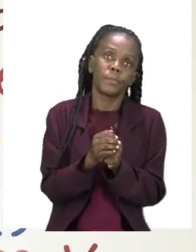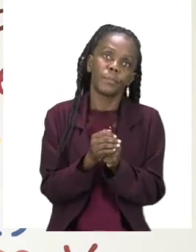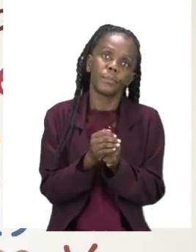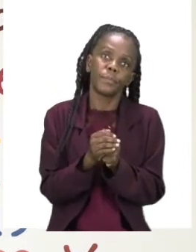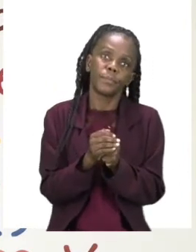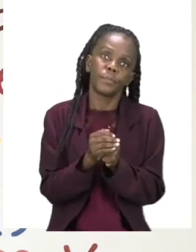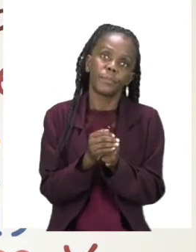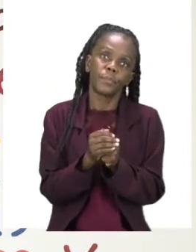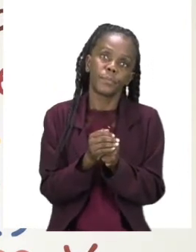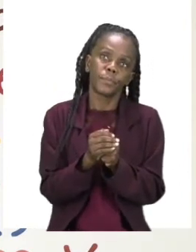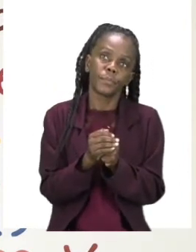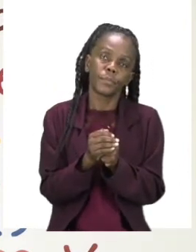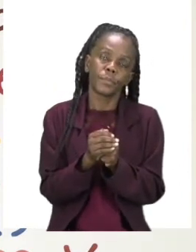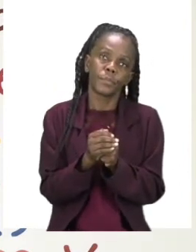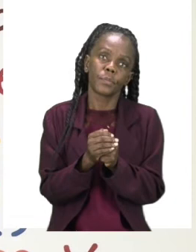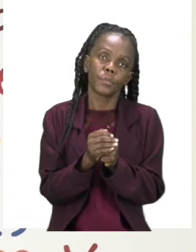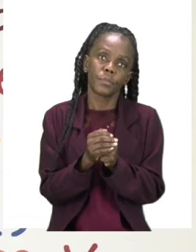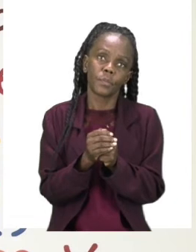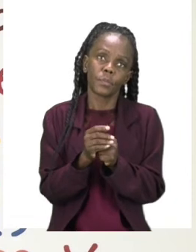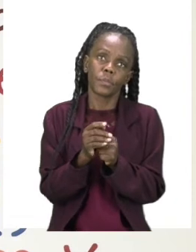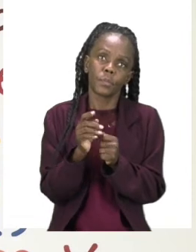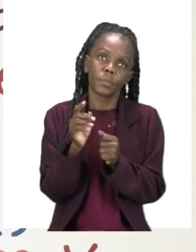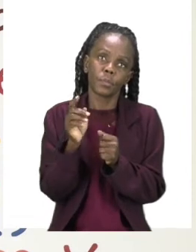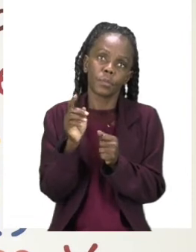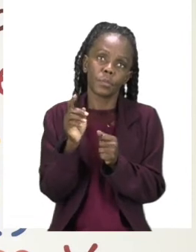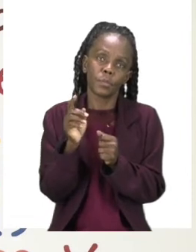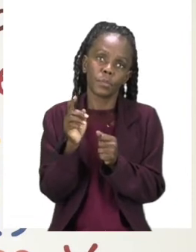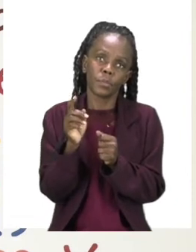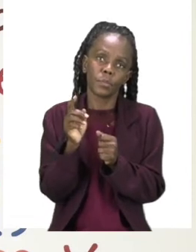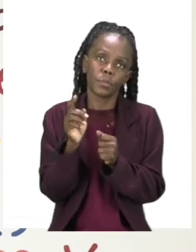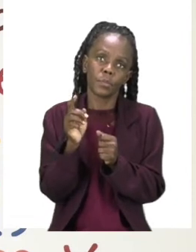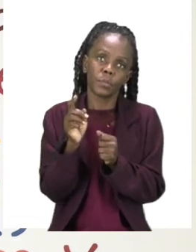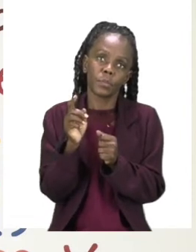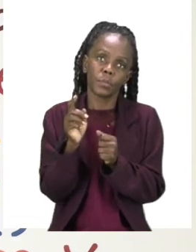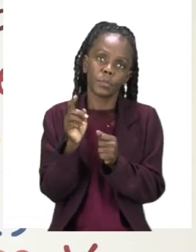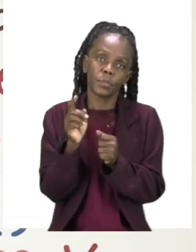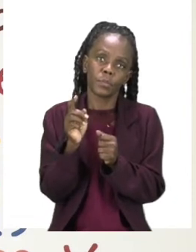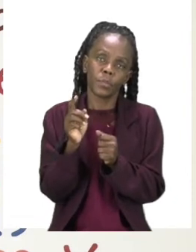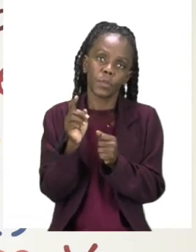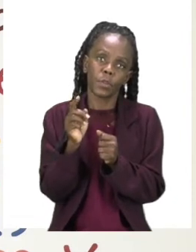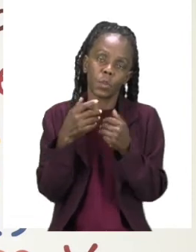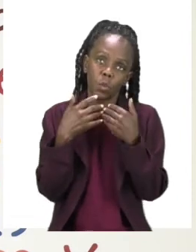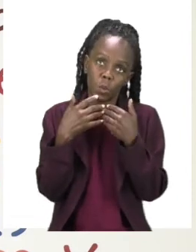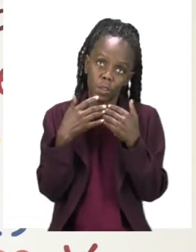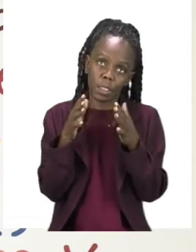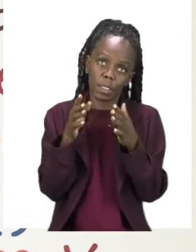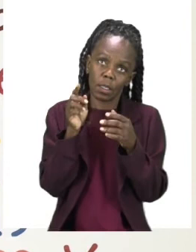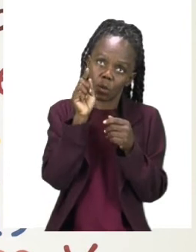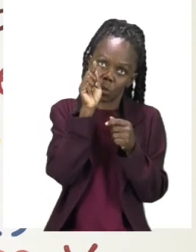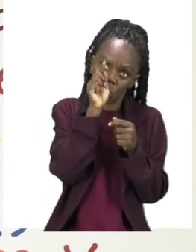Very good. Let's try it again. Remember, where you start is where you stop. So let's try